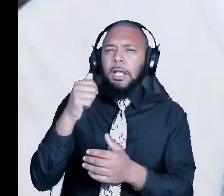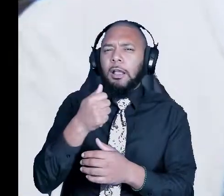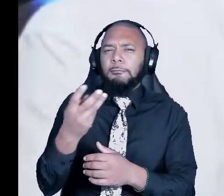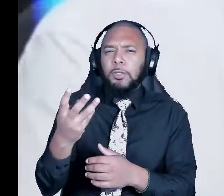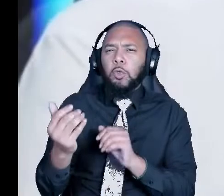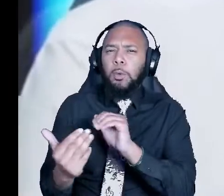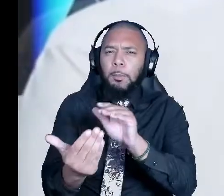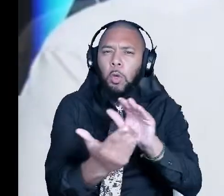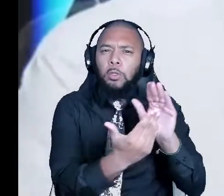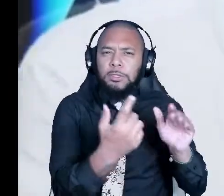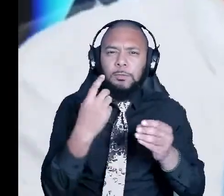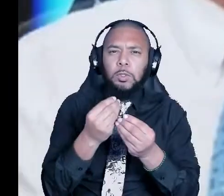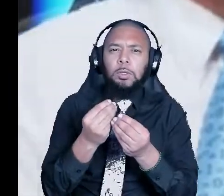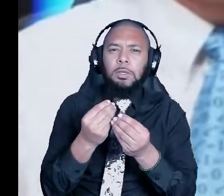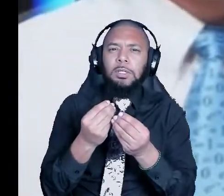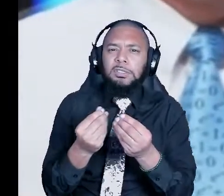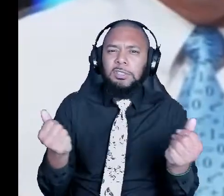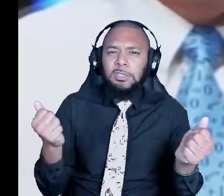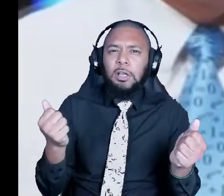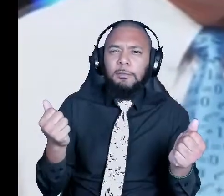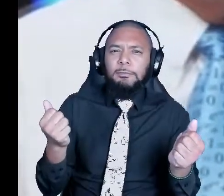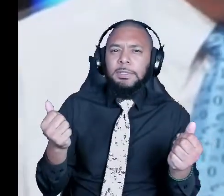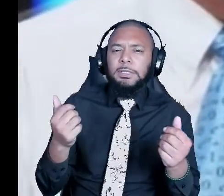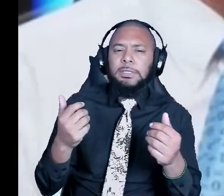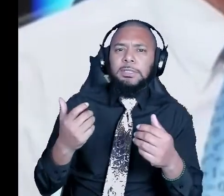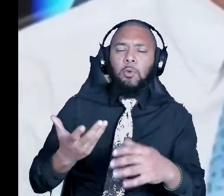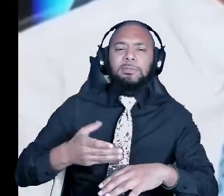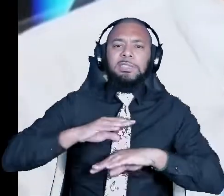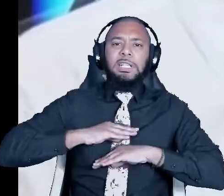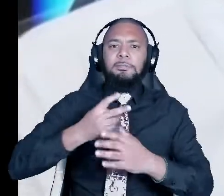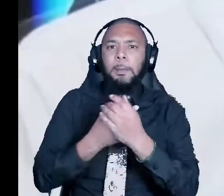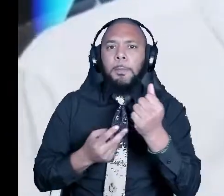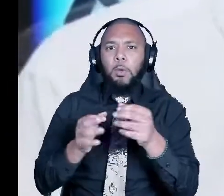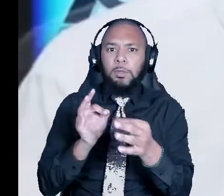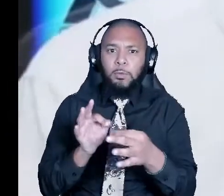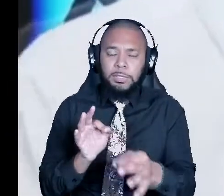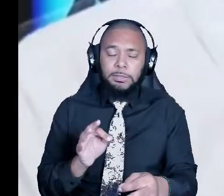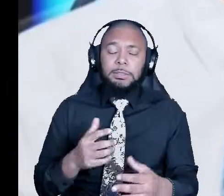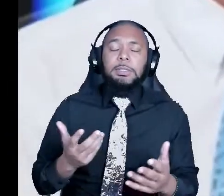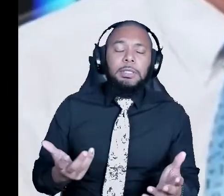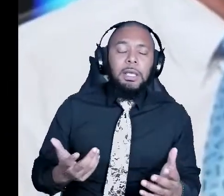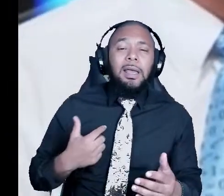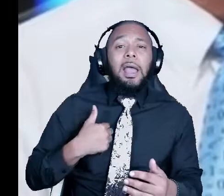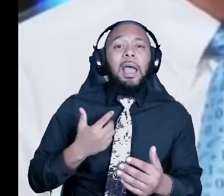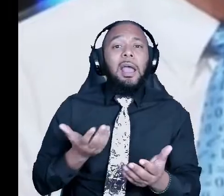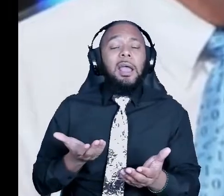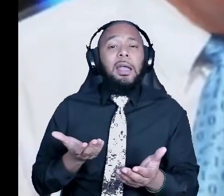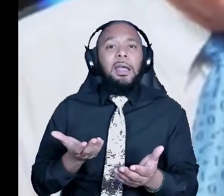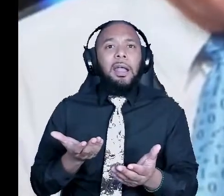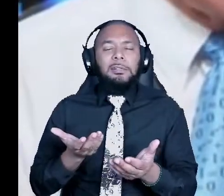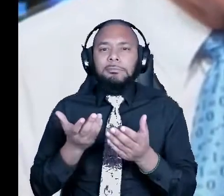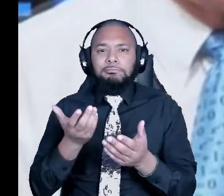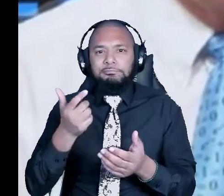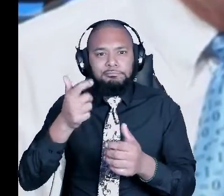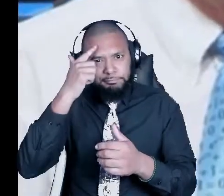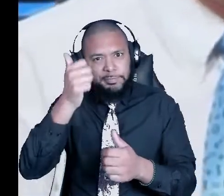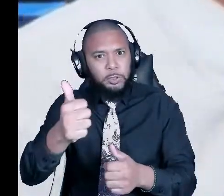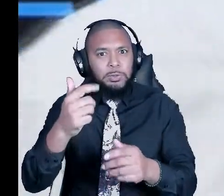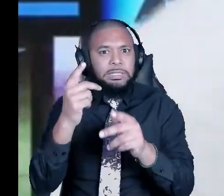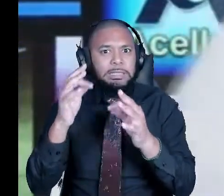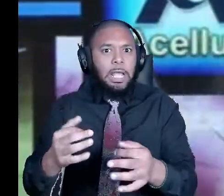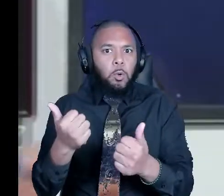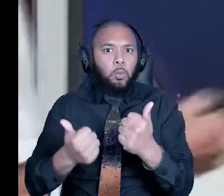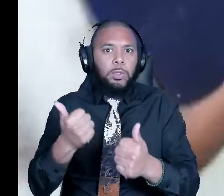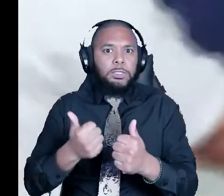or sometimes use one procedure and sometimes use the other procedure. The procedure that we're going to use in this lesson